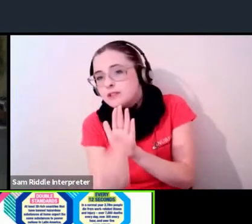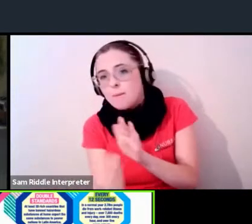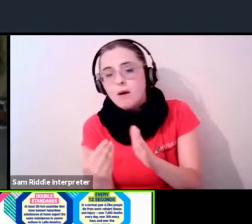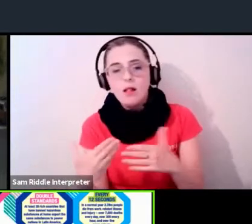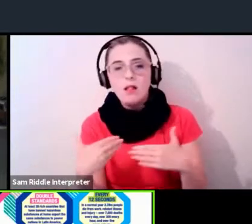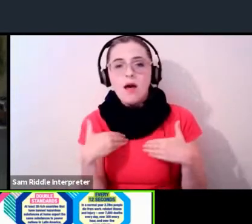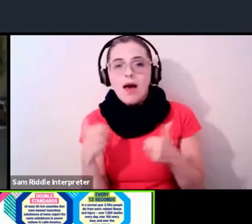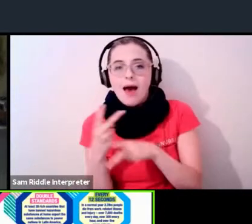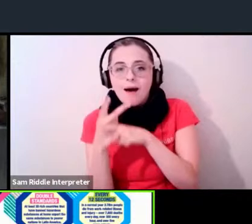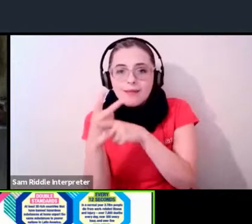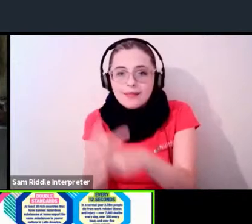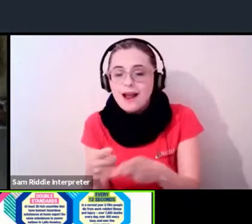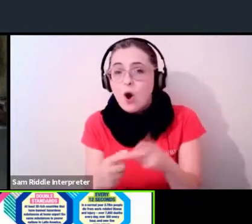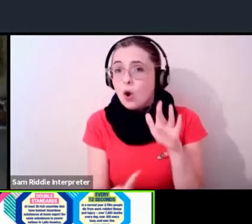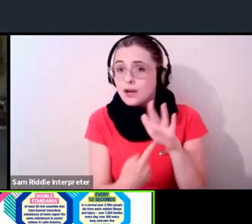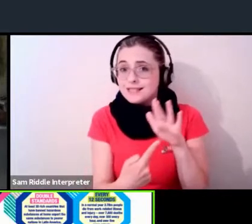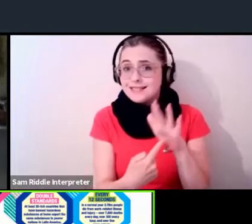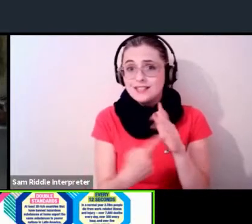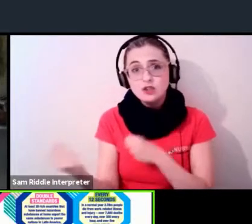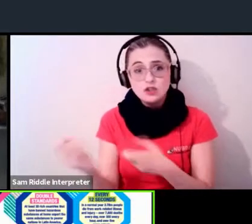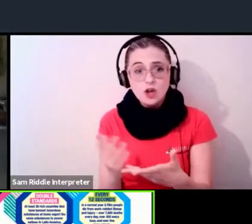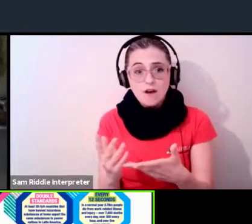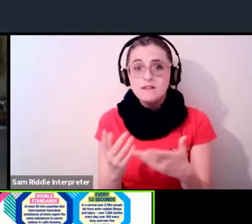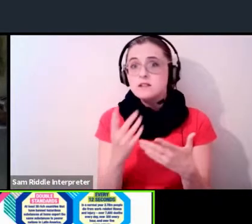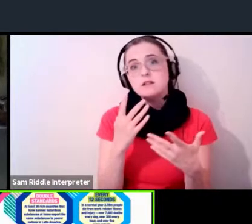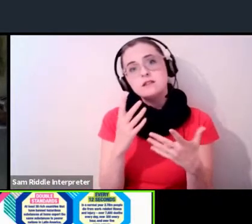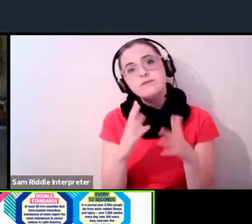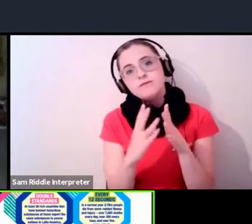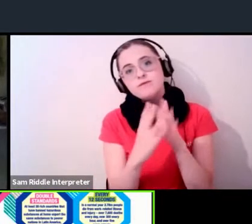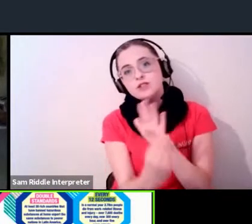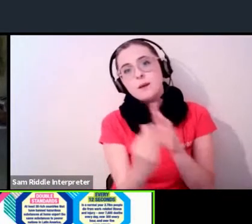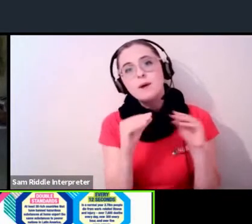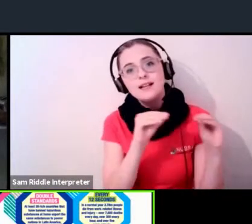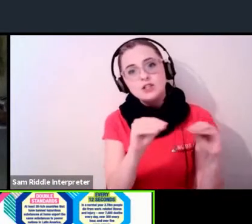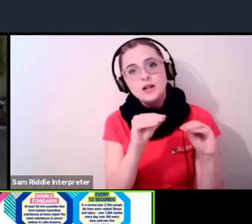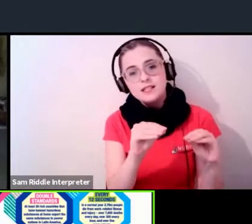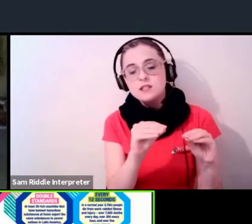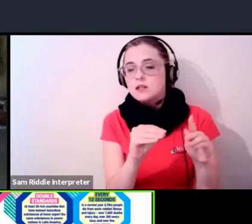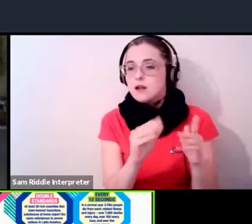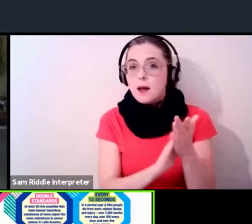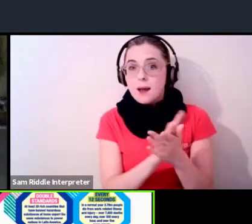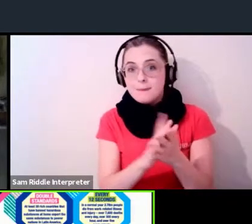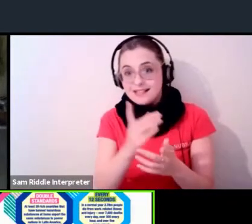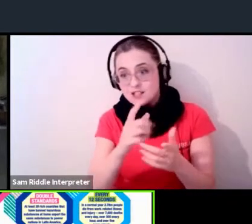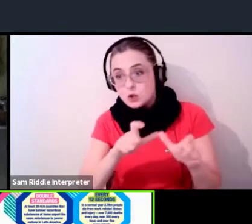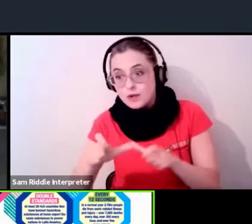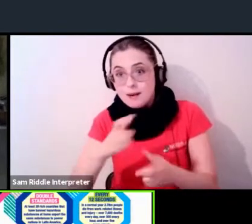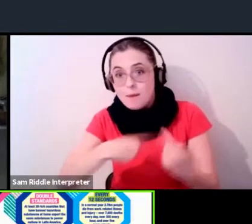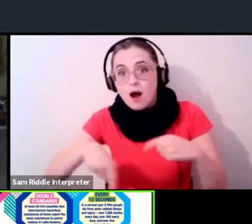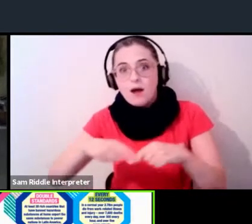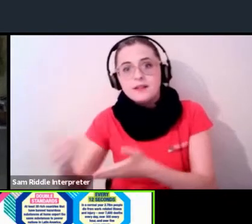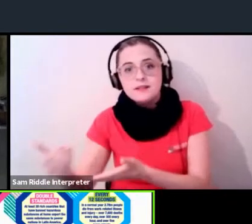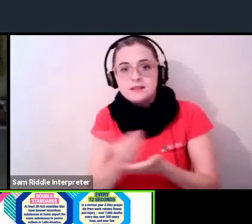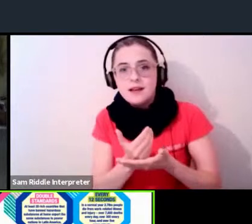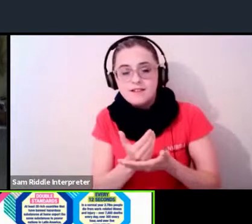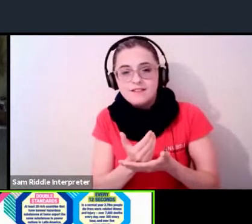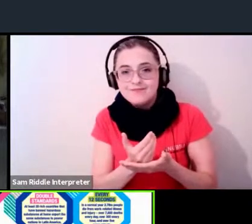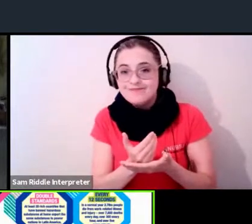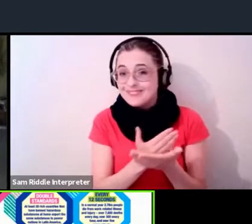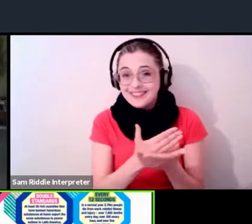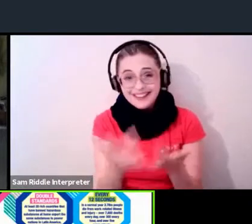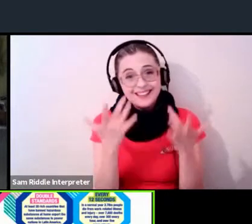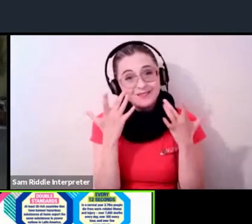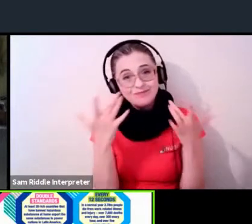services, including education, to keep others safe. It has been clear that we cannot trust the UK government or